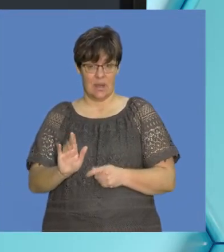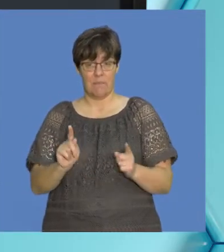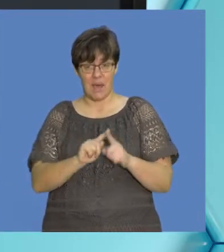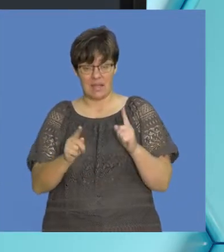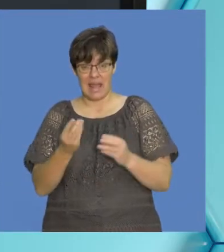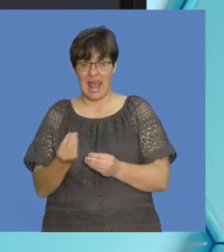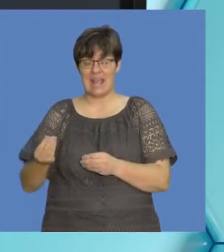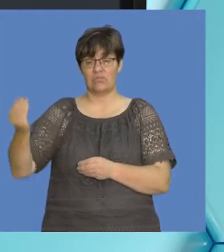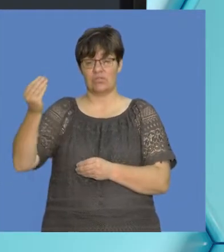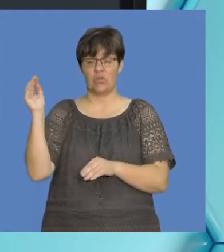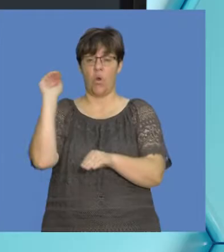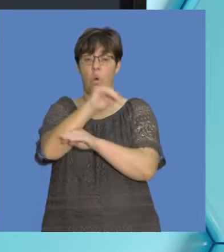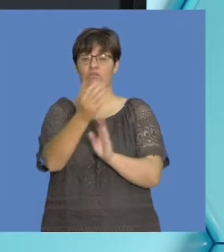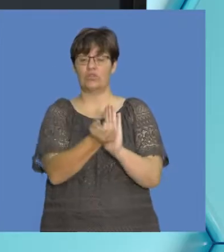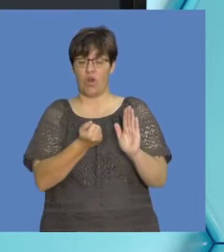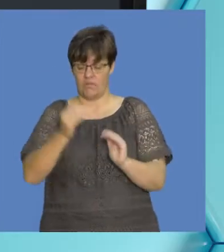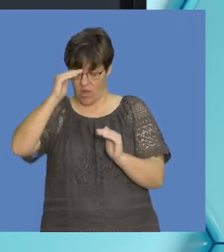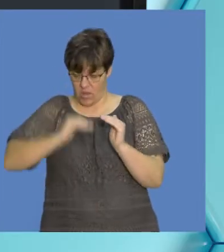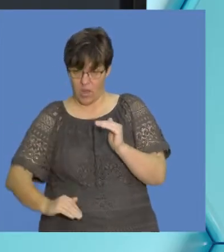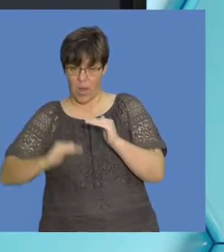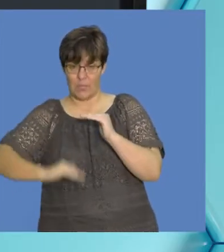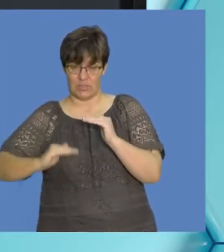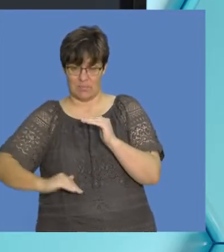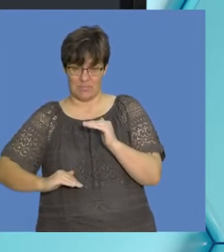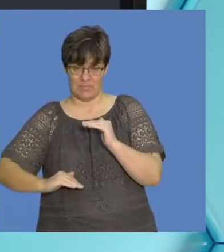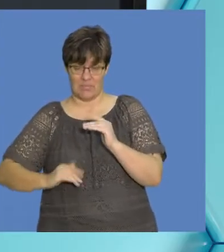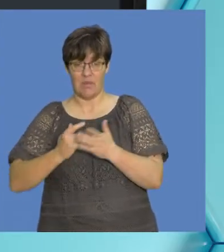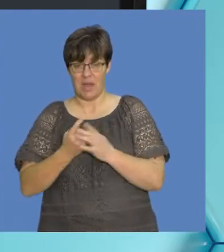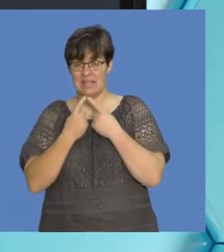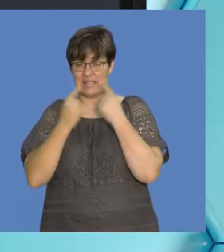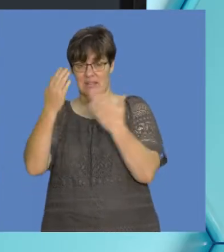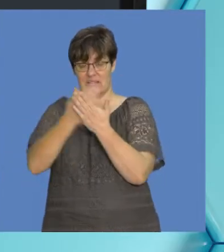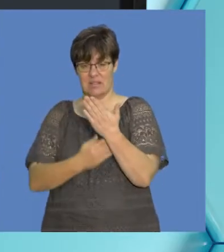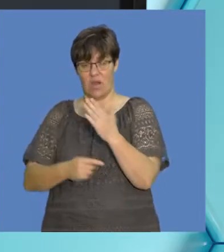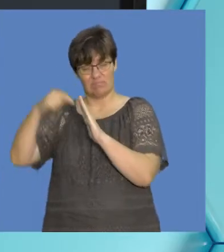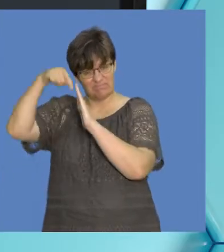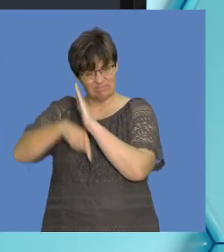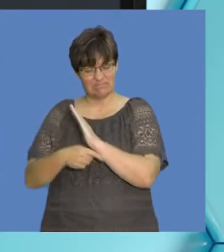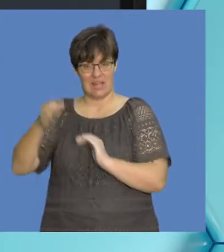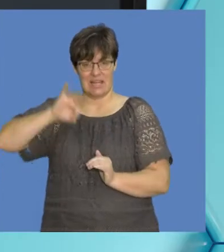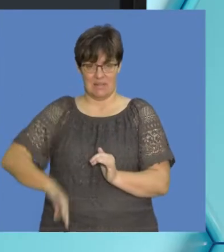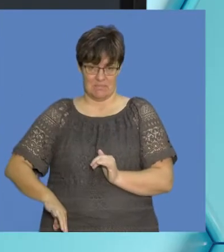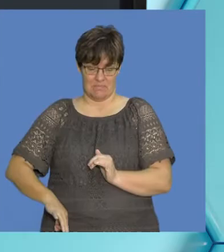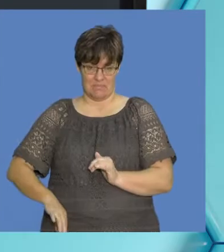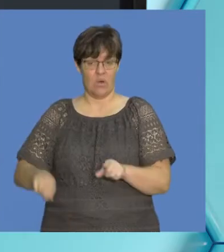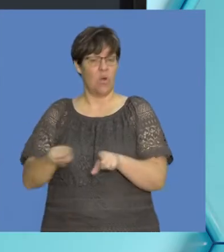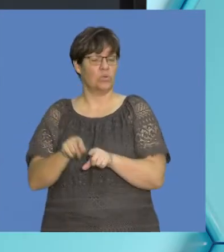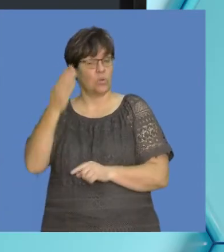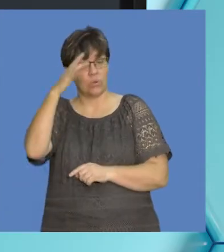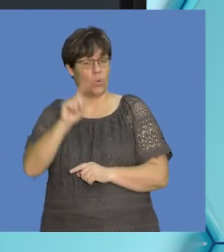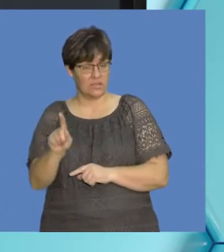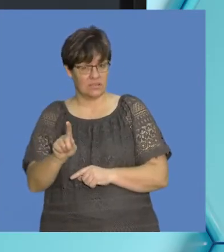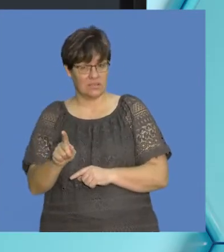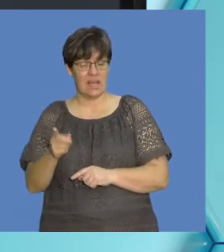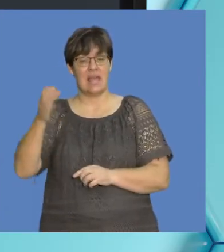interest on overdraft appears at the bottom of my statement of comprehensive income, also known as the